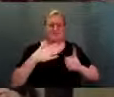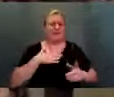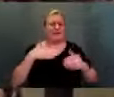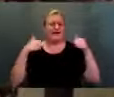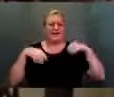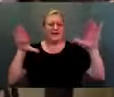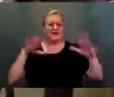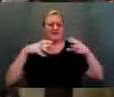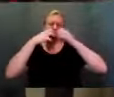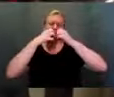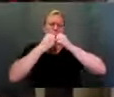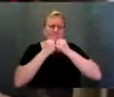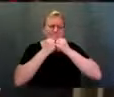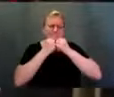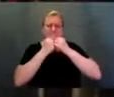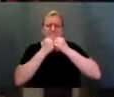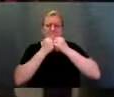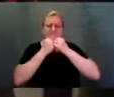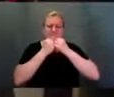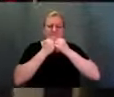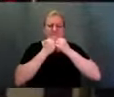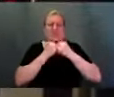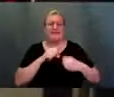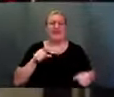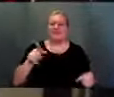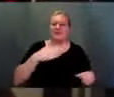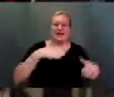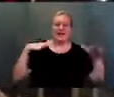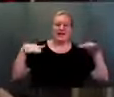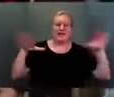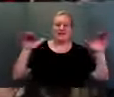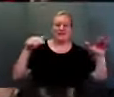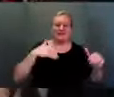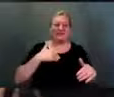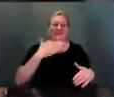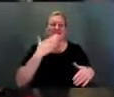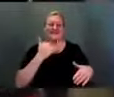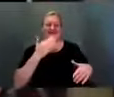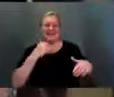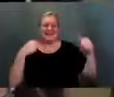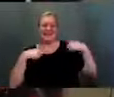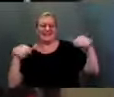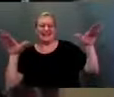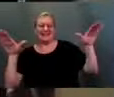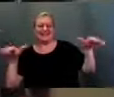You're my darling.